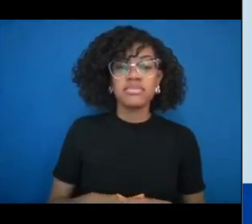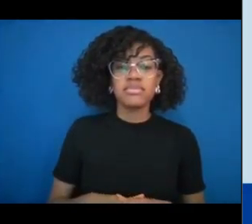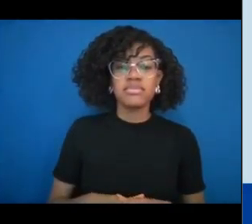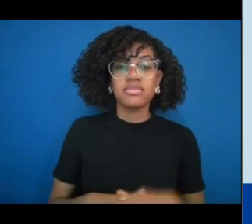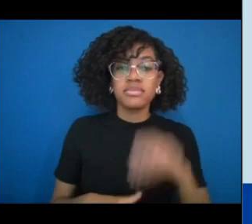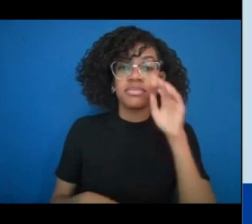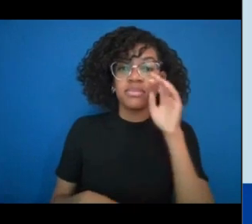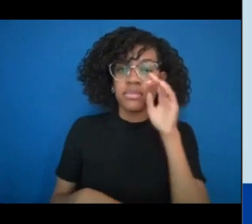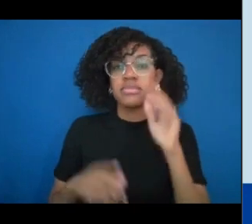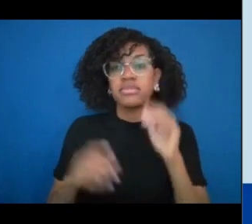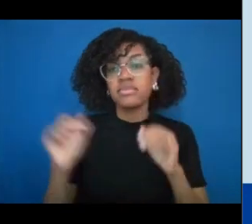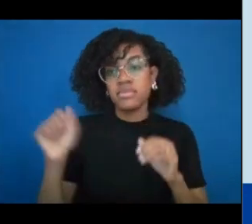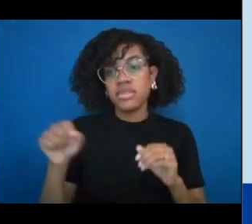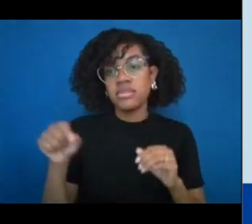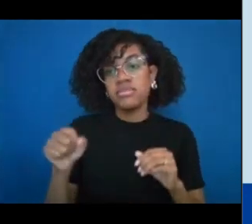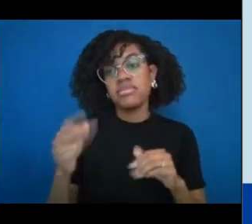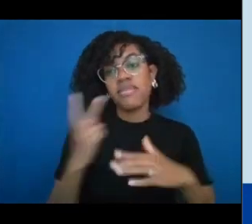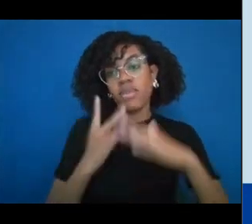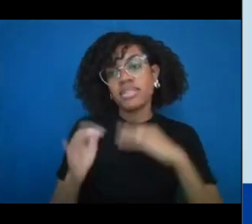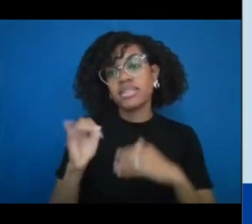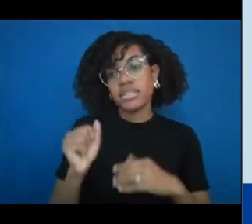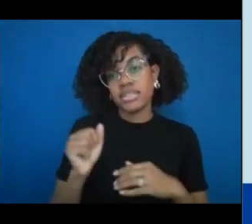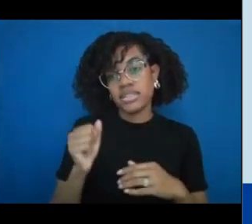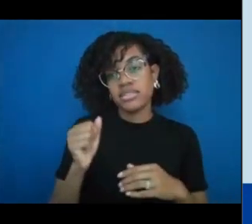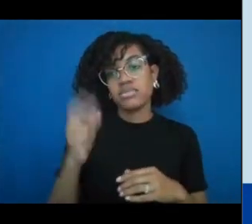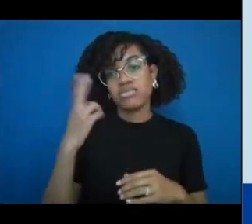yeah, forecasting is also reasonable.